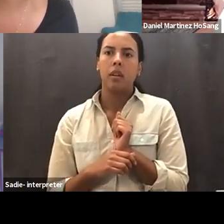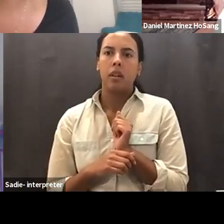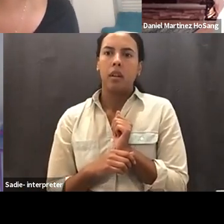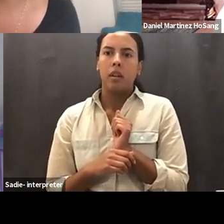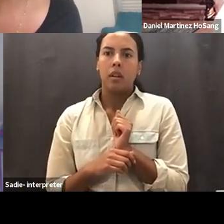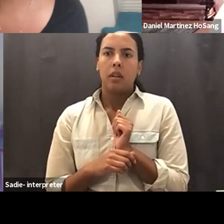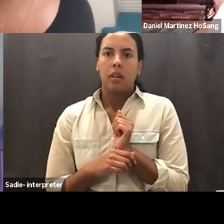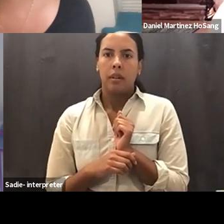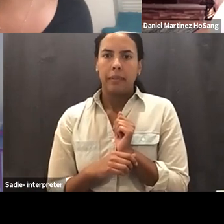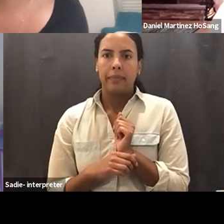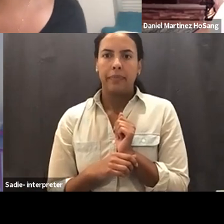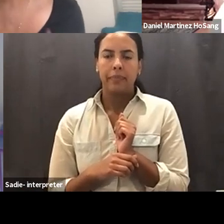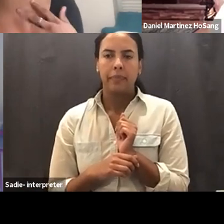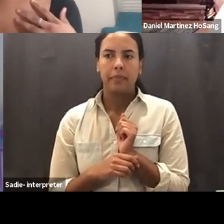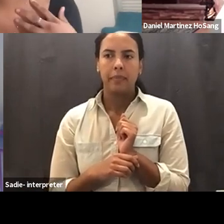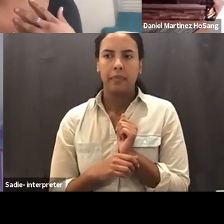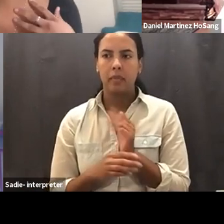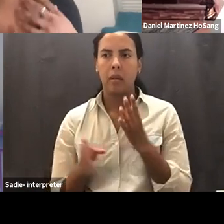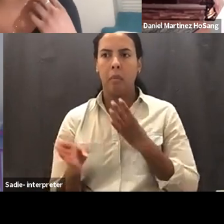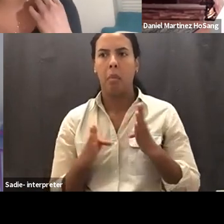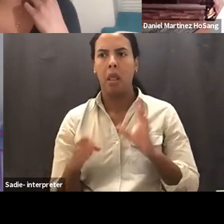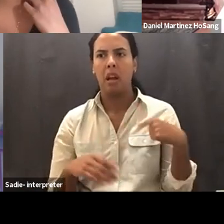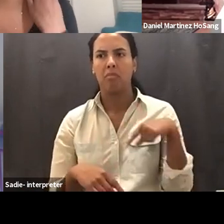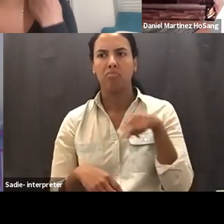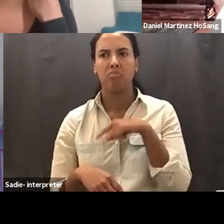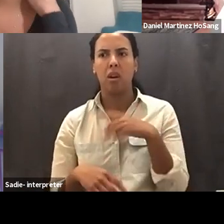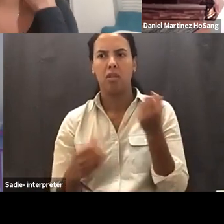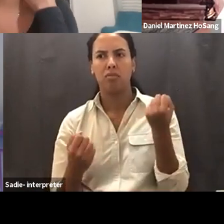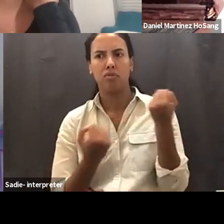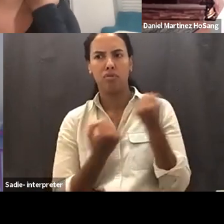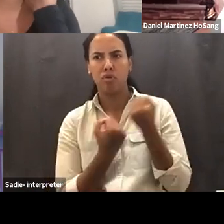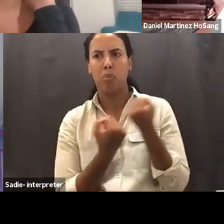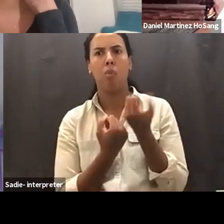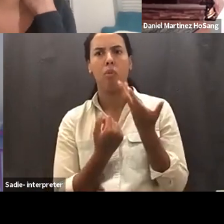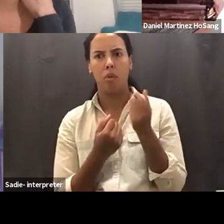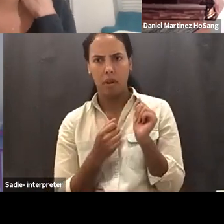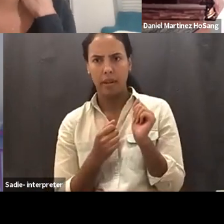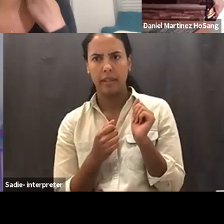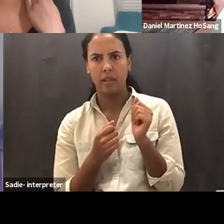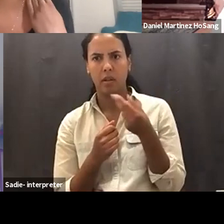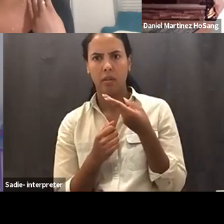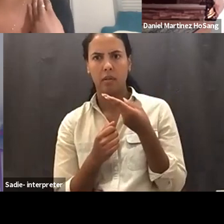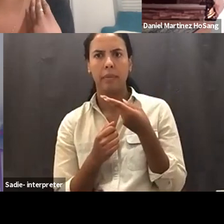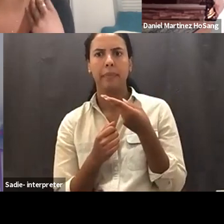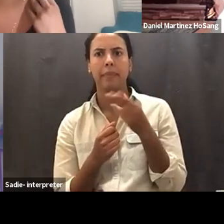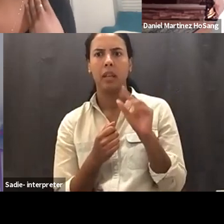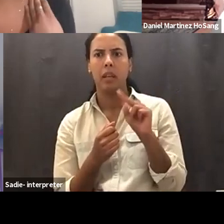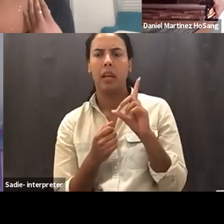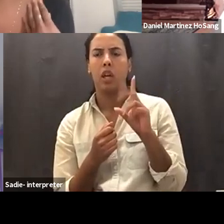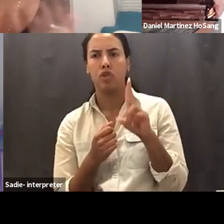because the kind of Hindu fascist network in the diaspora has organized their base extremely